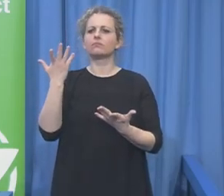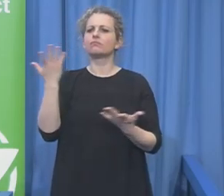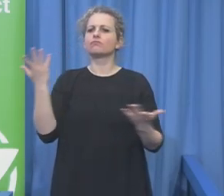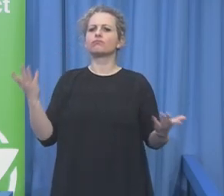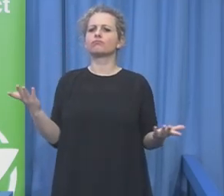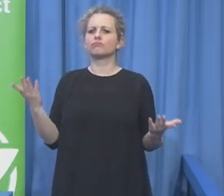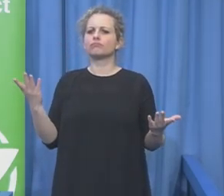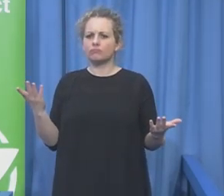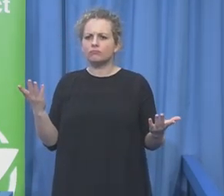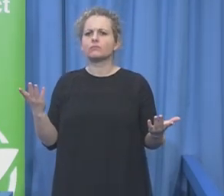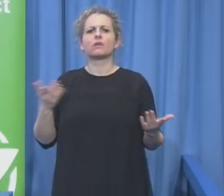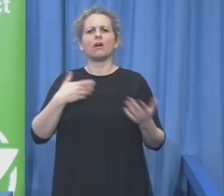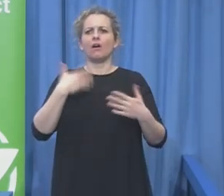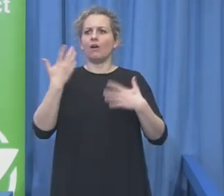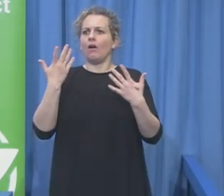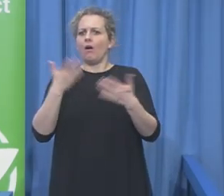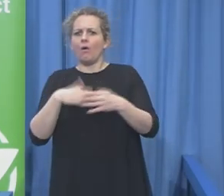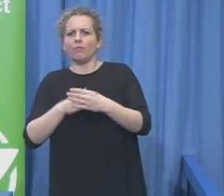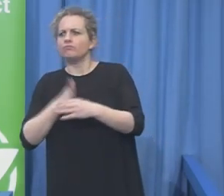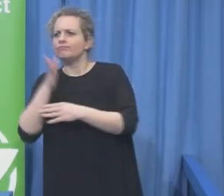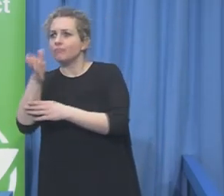Do you have a crash course or something?